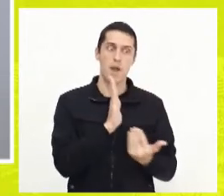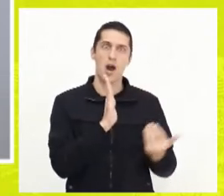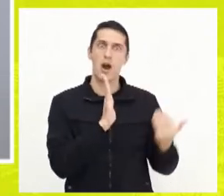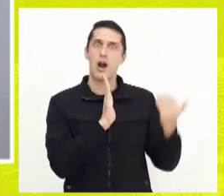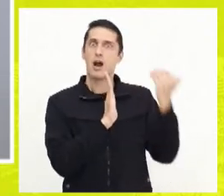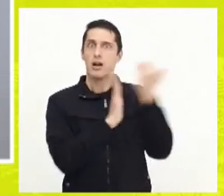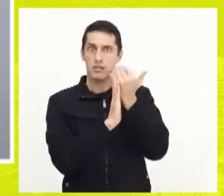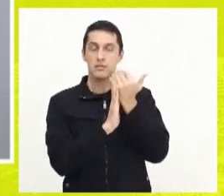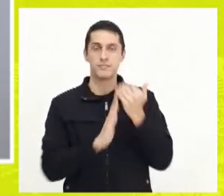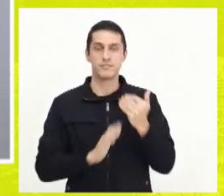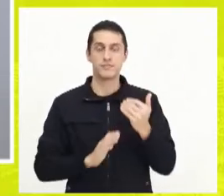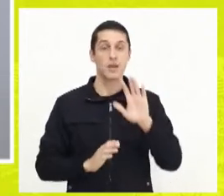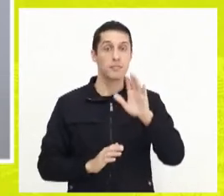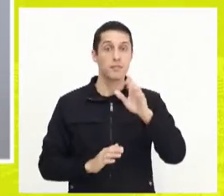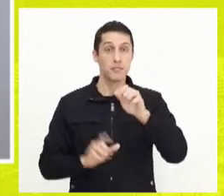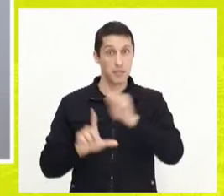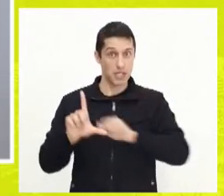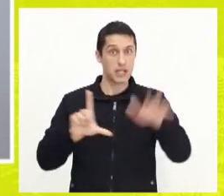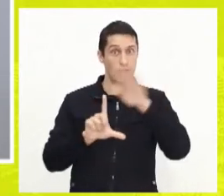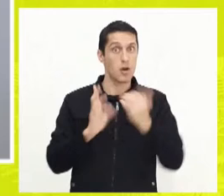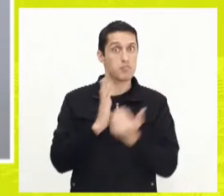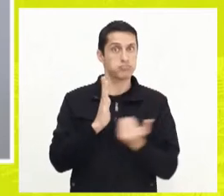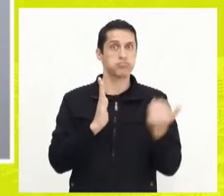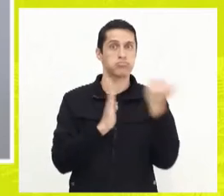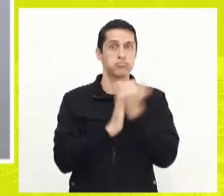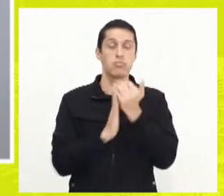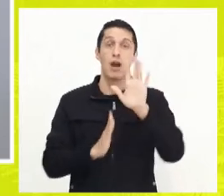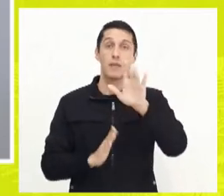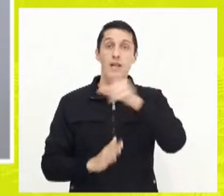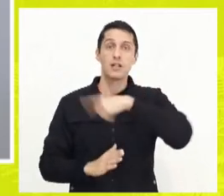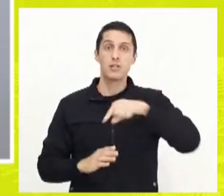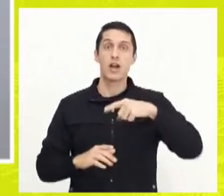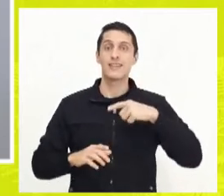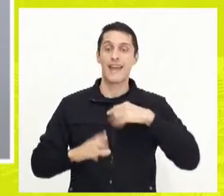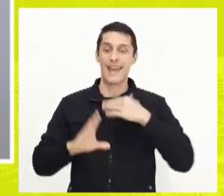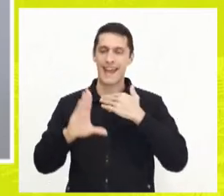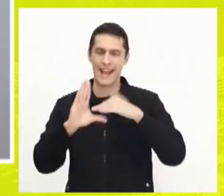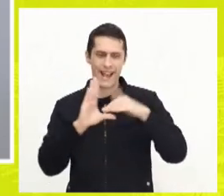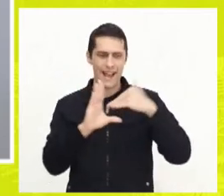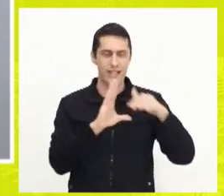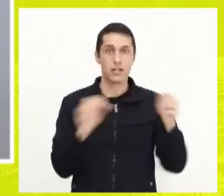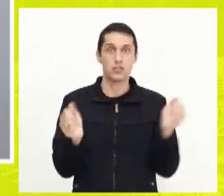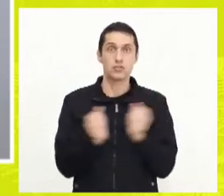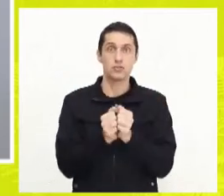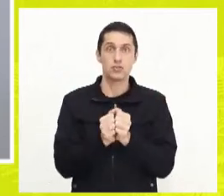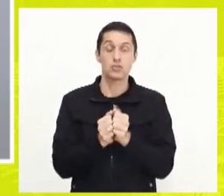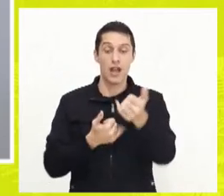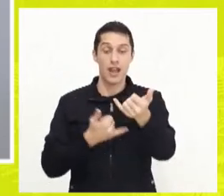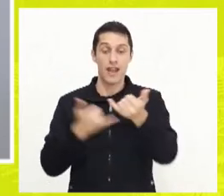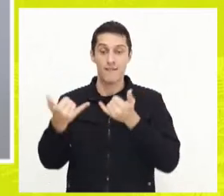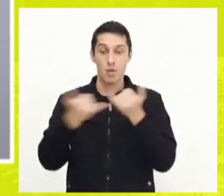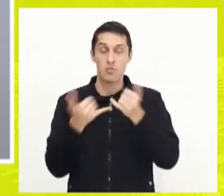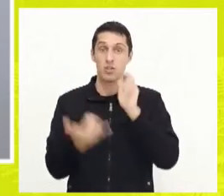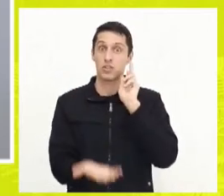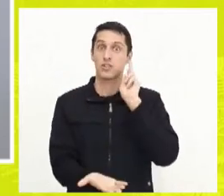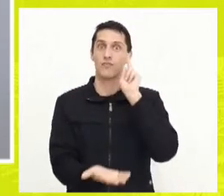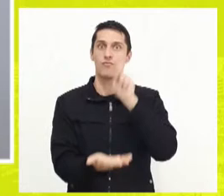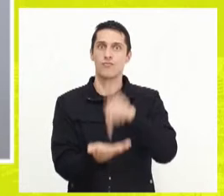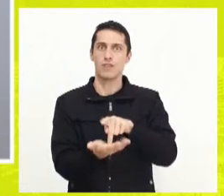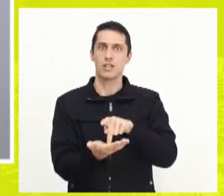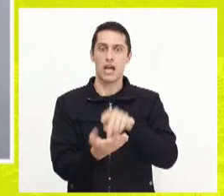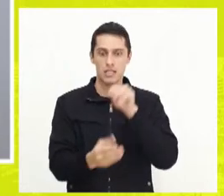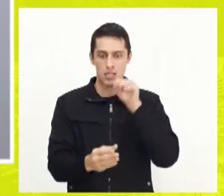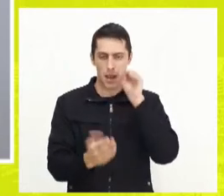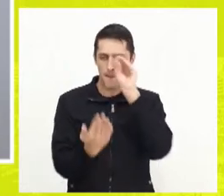grew the most and we built together with them a channel to bring official information in the space